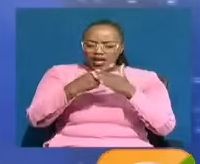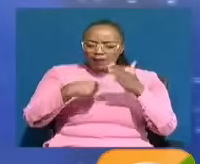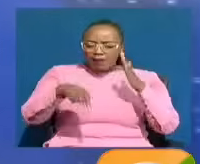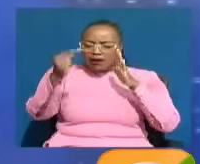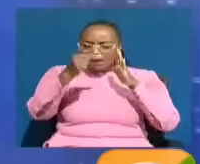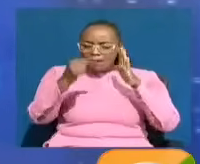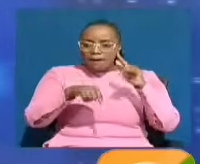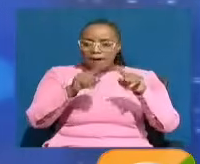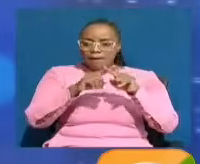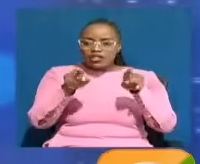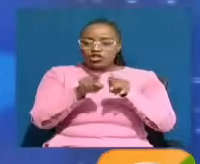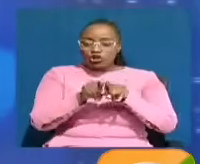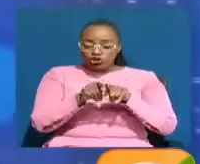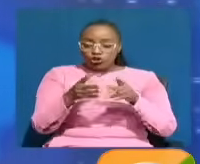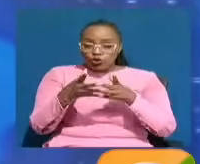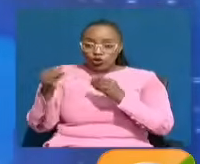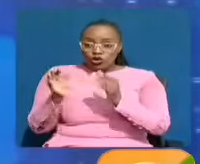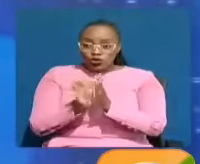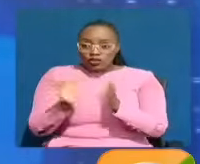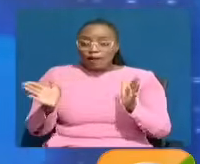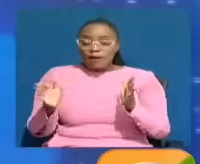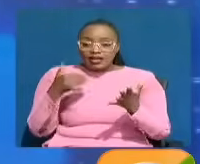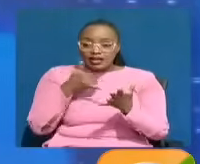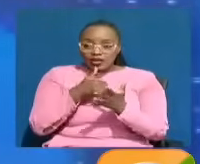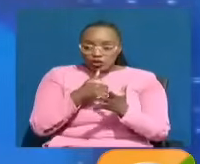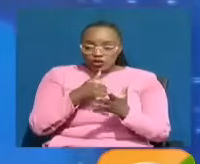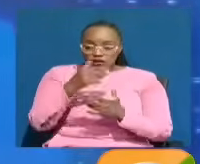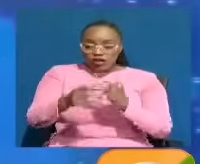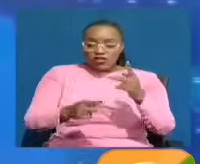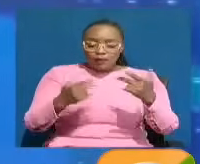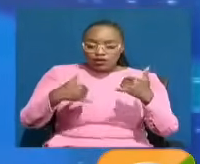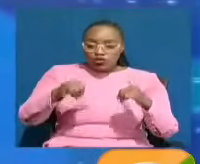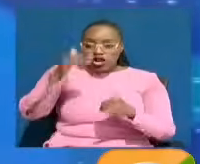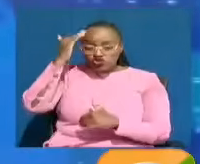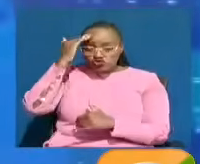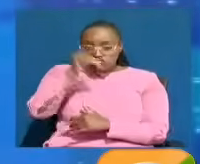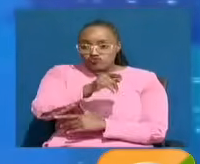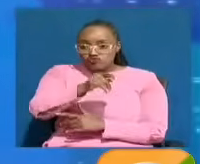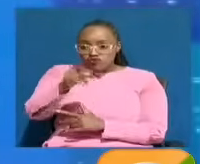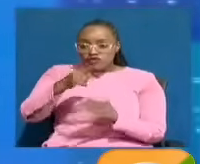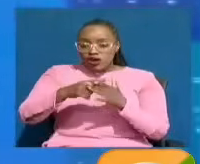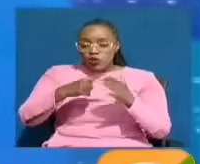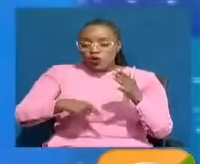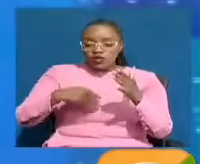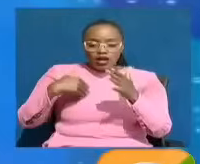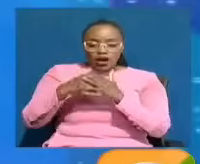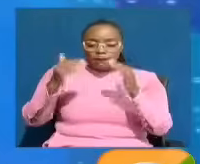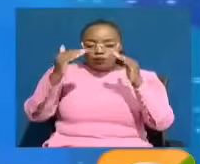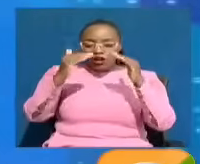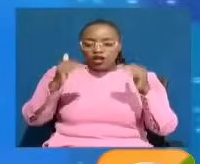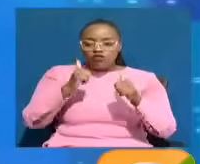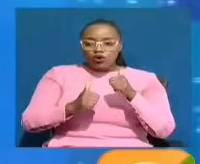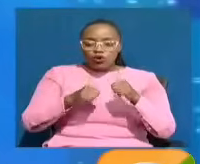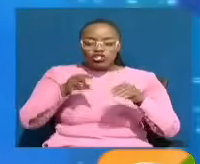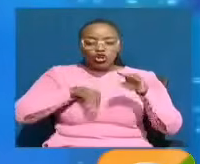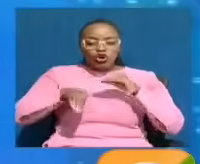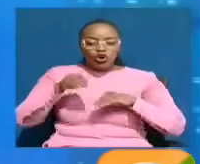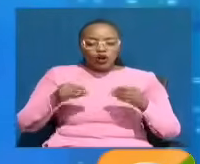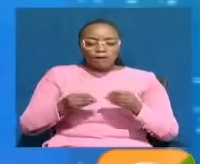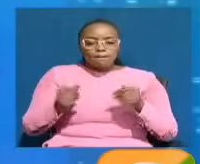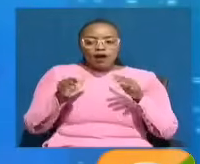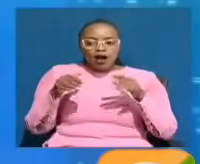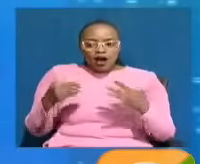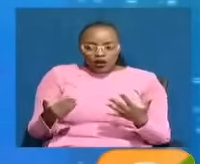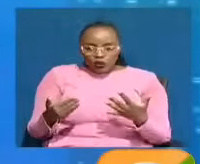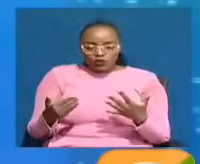this. But we're also going to the public as part of a process to find out from them to what extent, for example, do you feel corruption has been addressed? Not